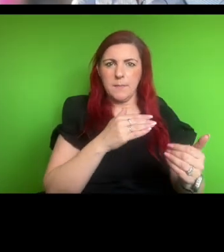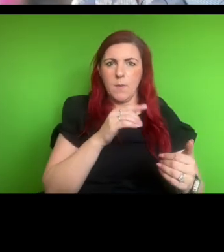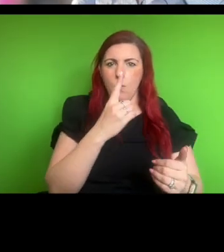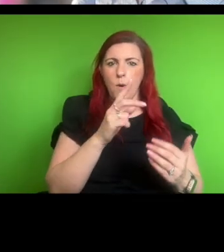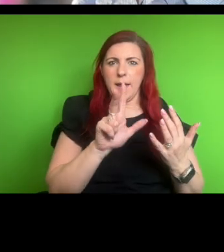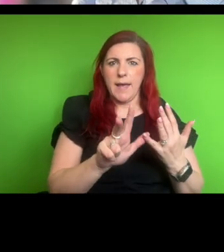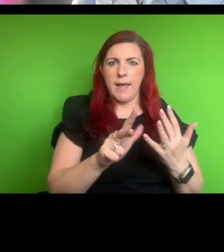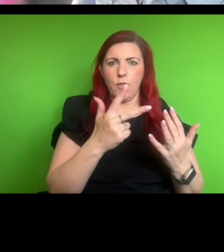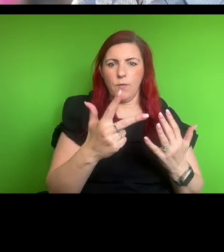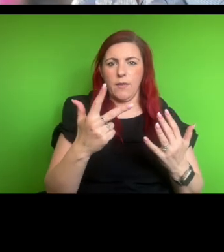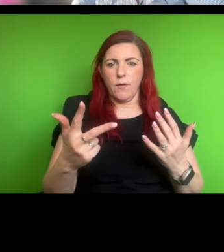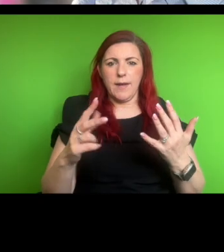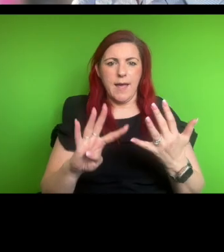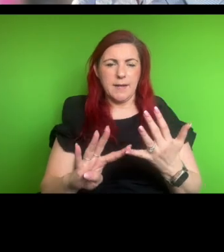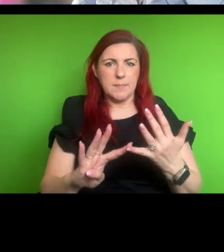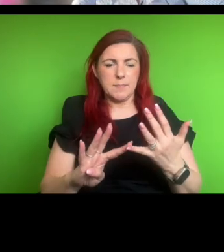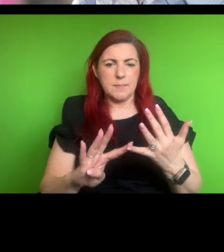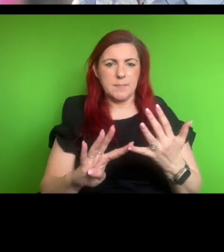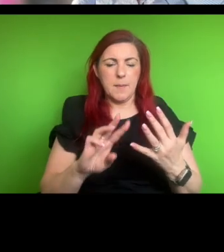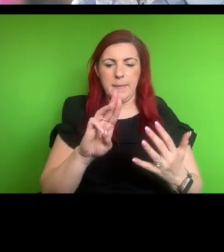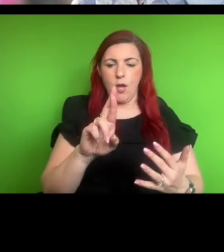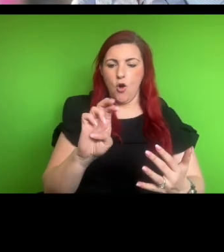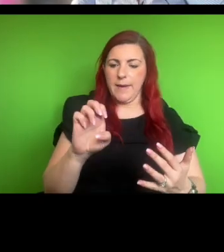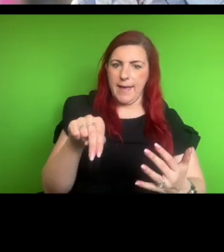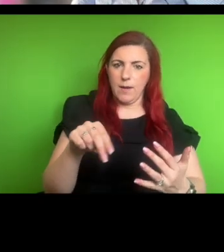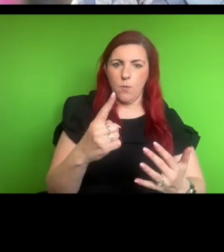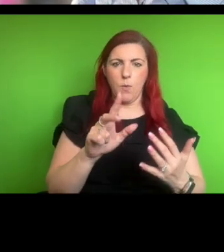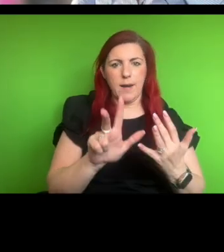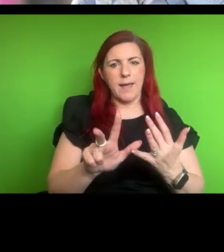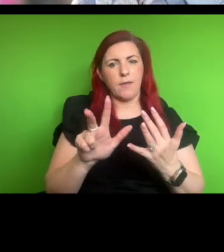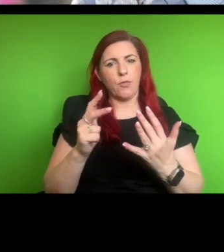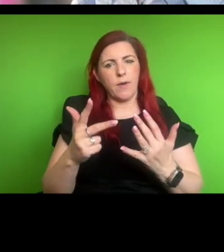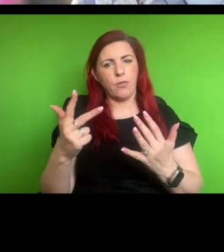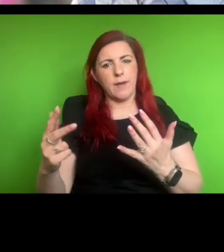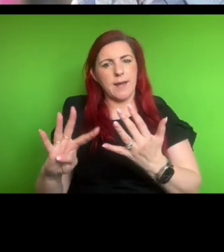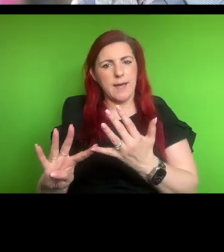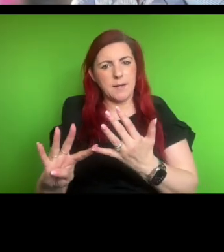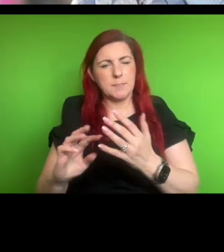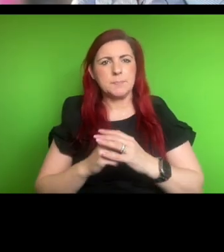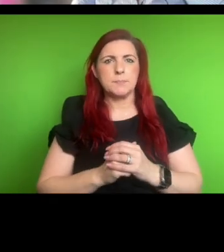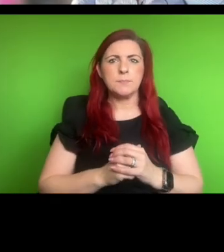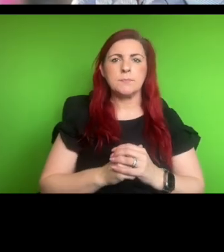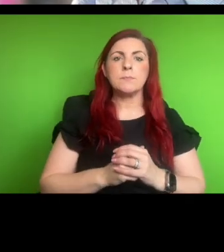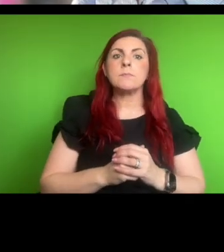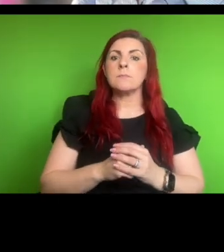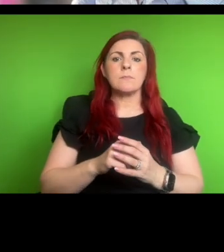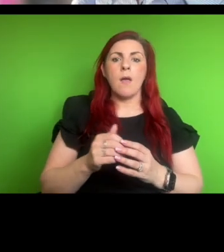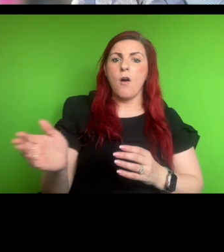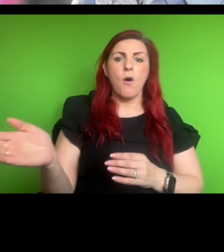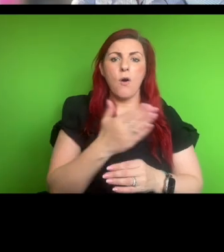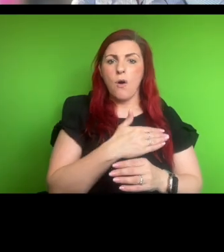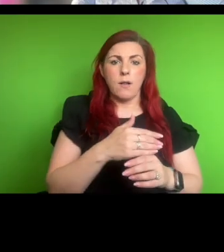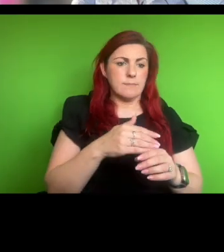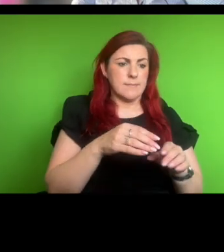18339, PREN 18339. So with every standard that's developed, whether it's at national or